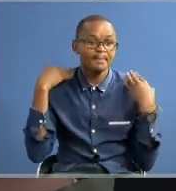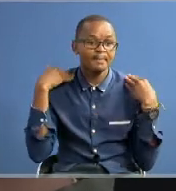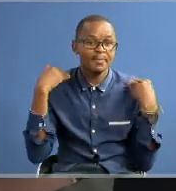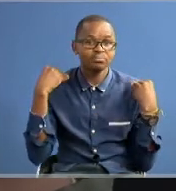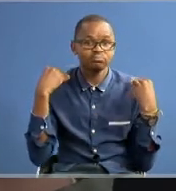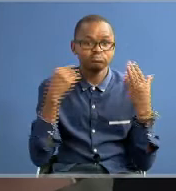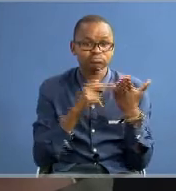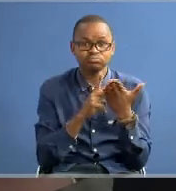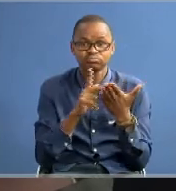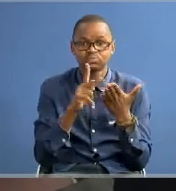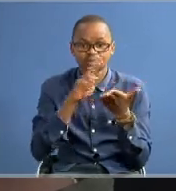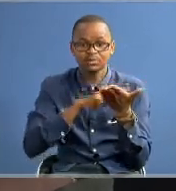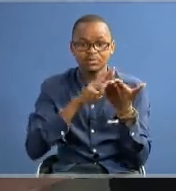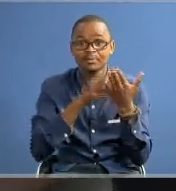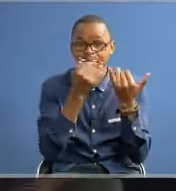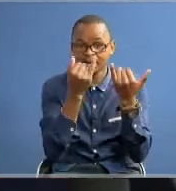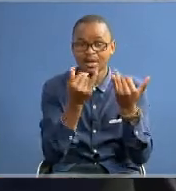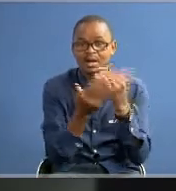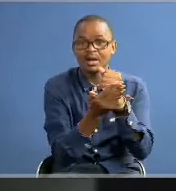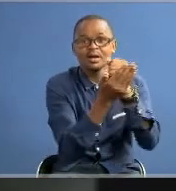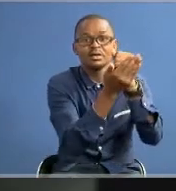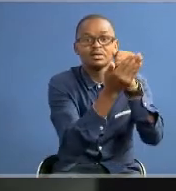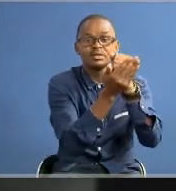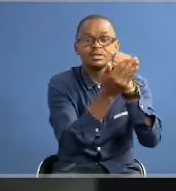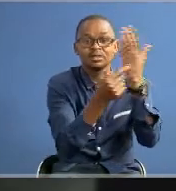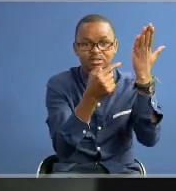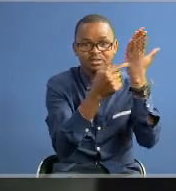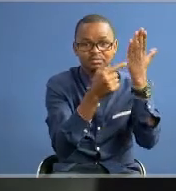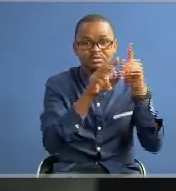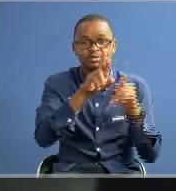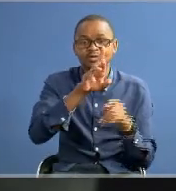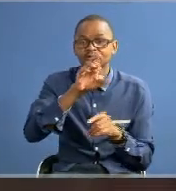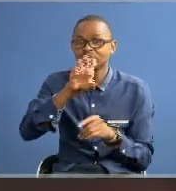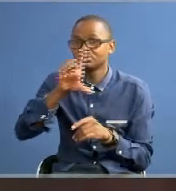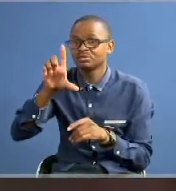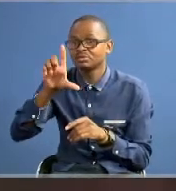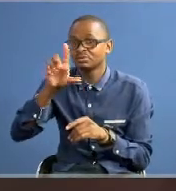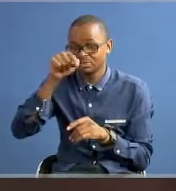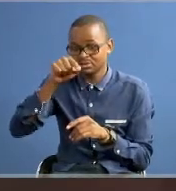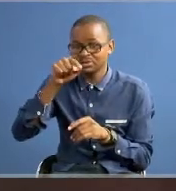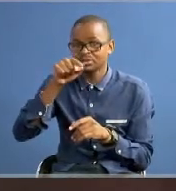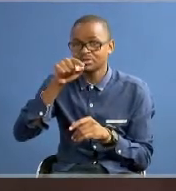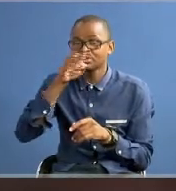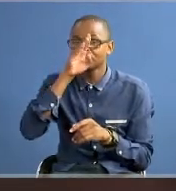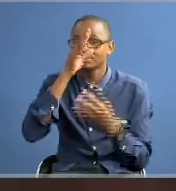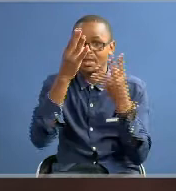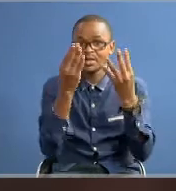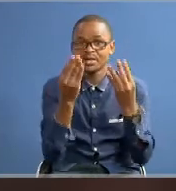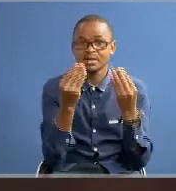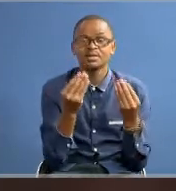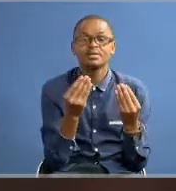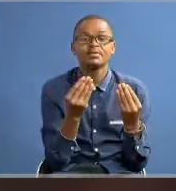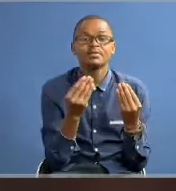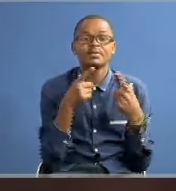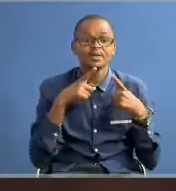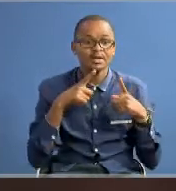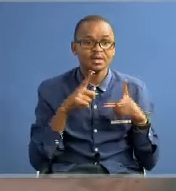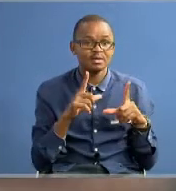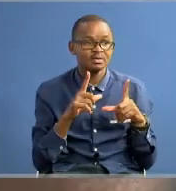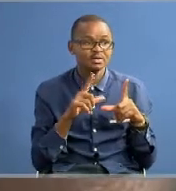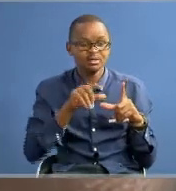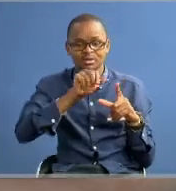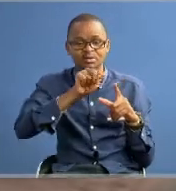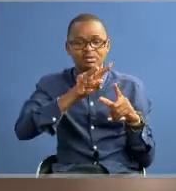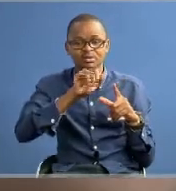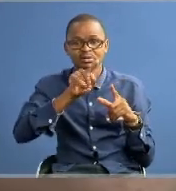explanation of theories was hard, but now with the help of immersive technology and virtual reality, this has been made easy. Let's take in the